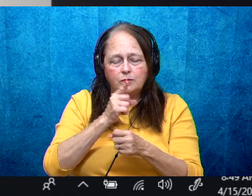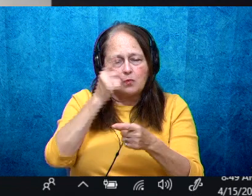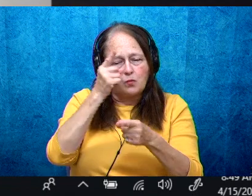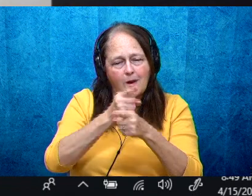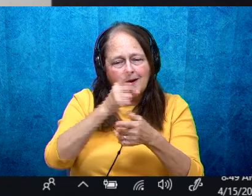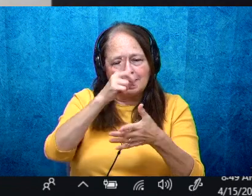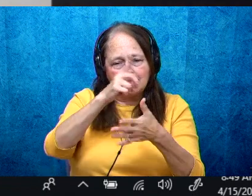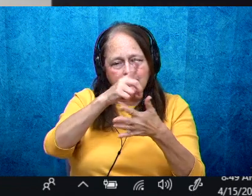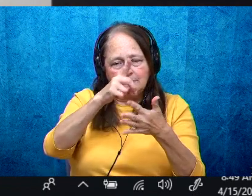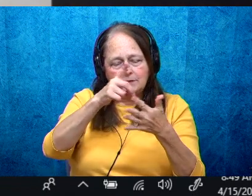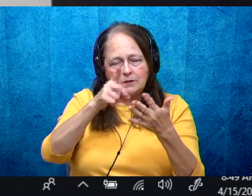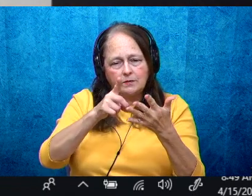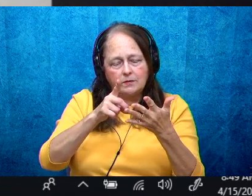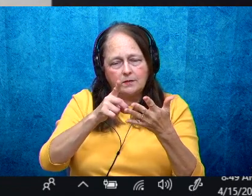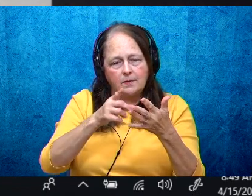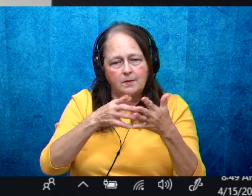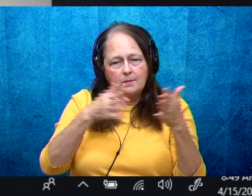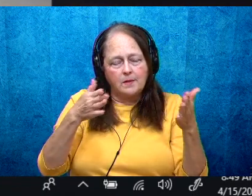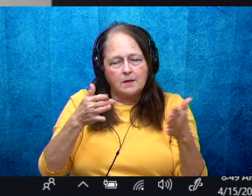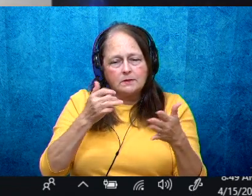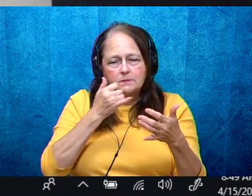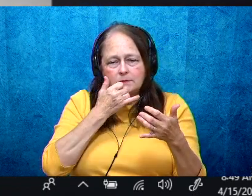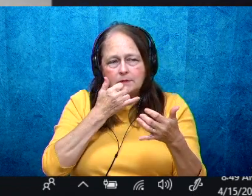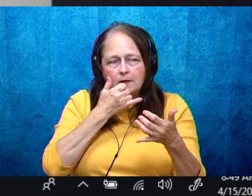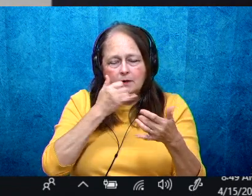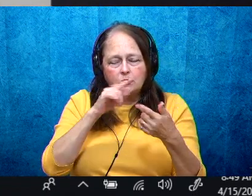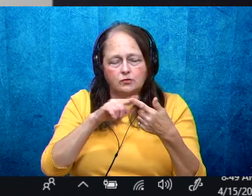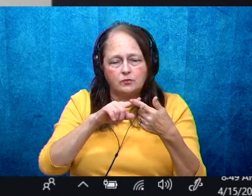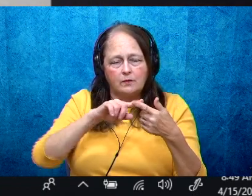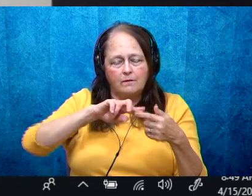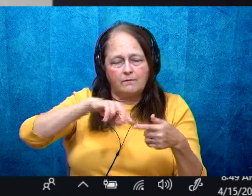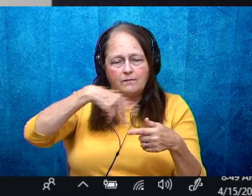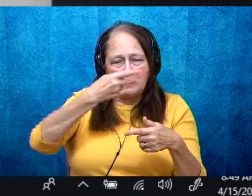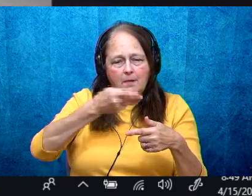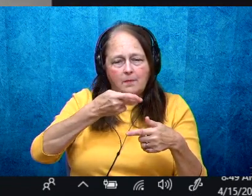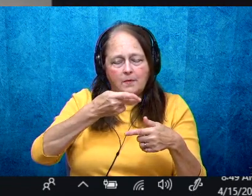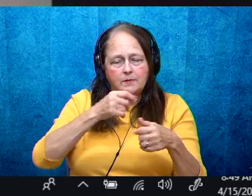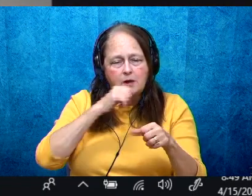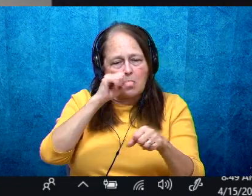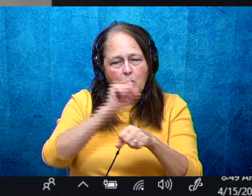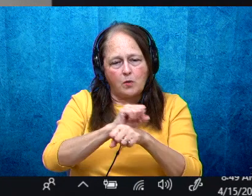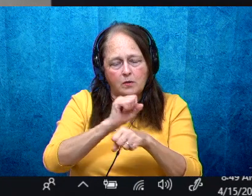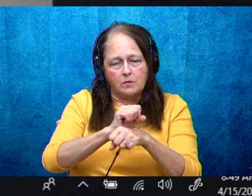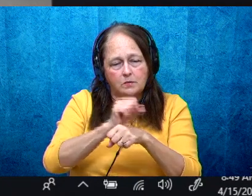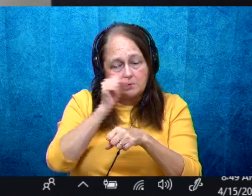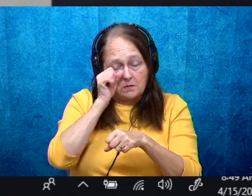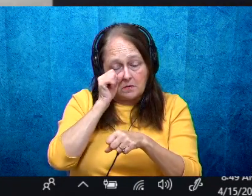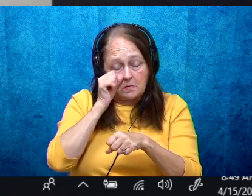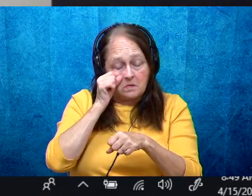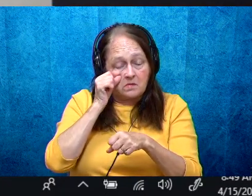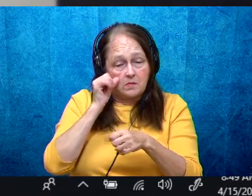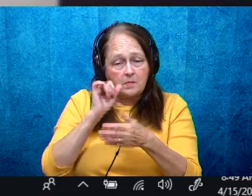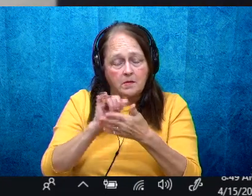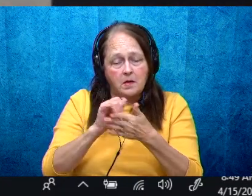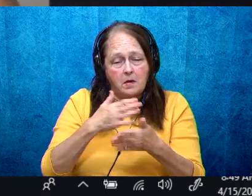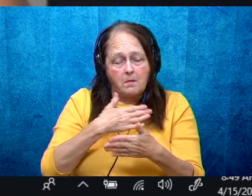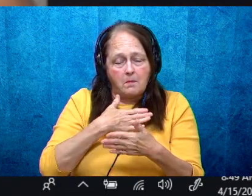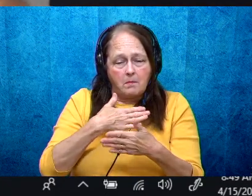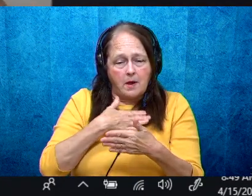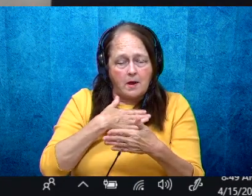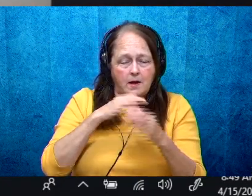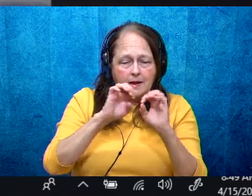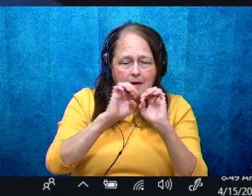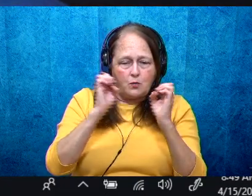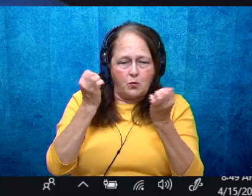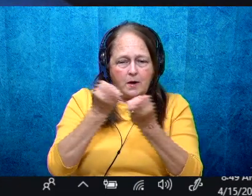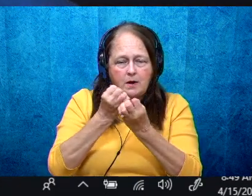accurate. And the biggest mistake here is to flip the axis and then it doesn't work out. So there's my equator, so we can see the